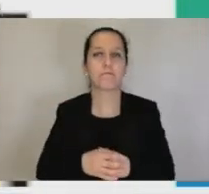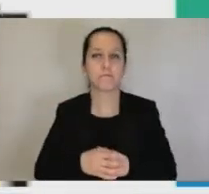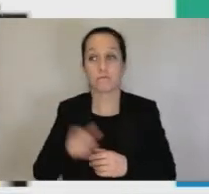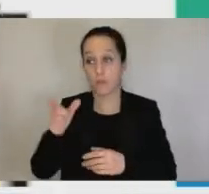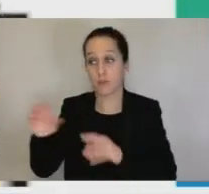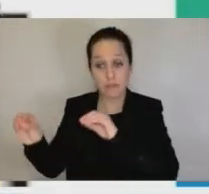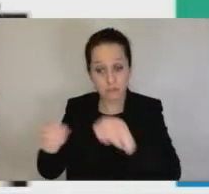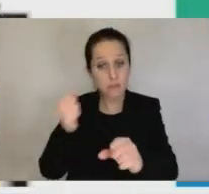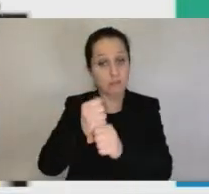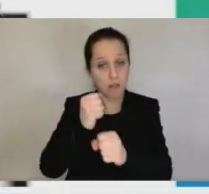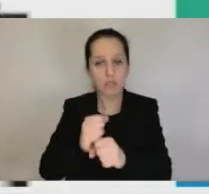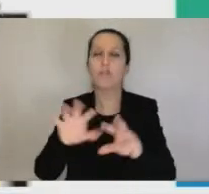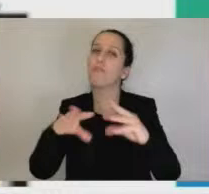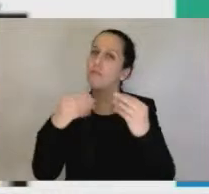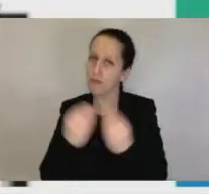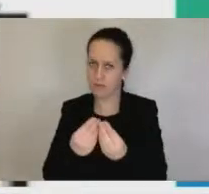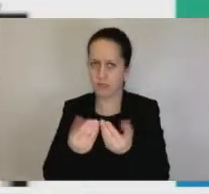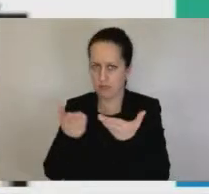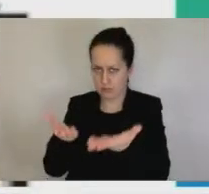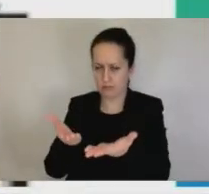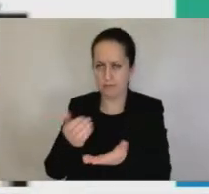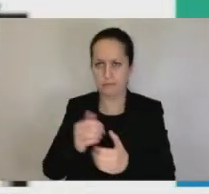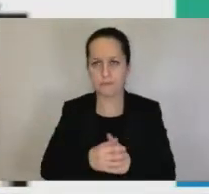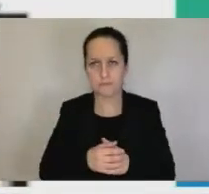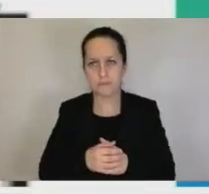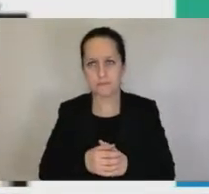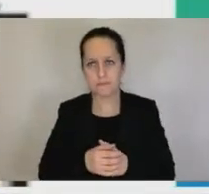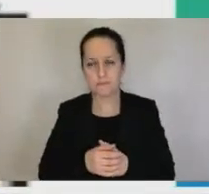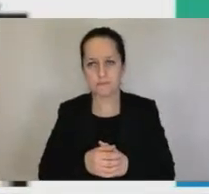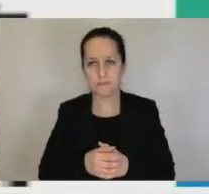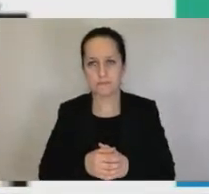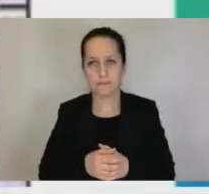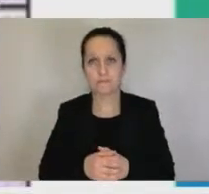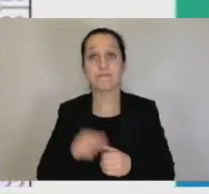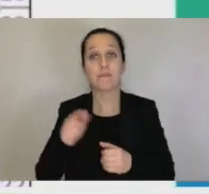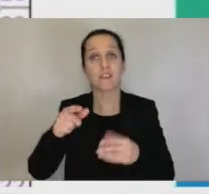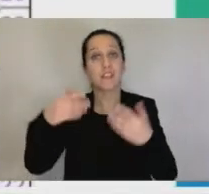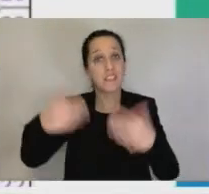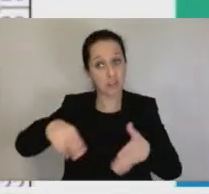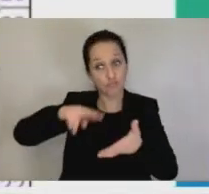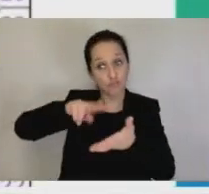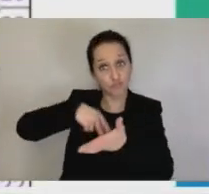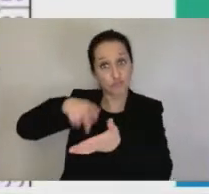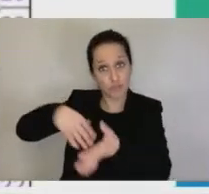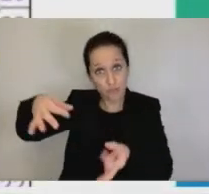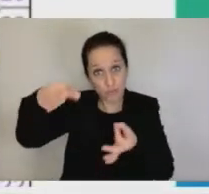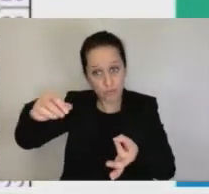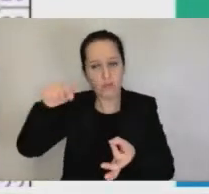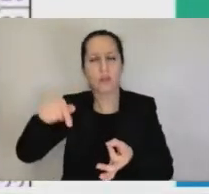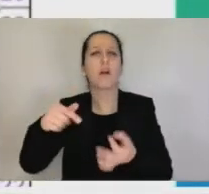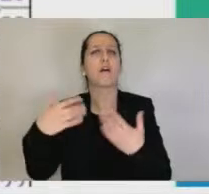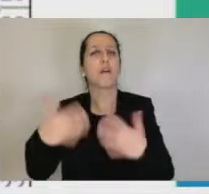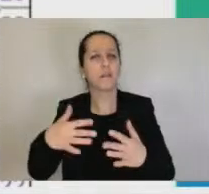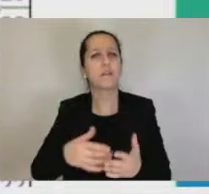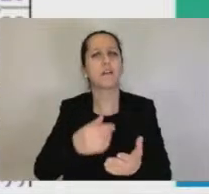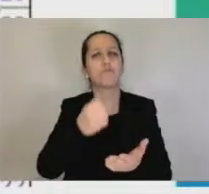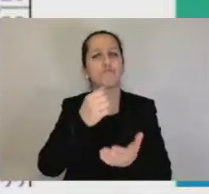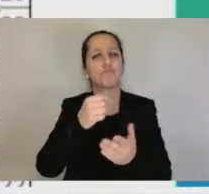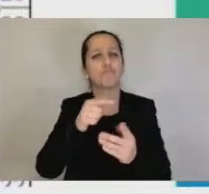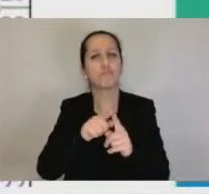it covers migrants and their families, relatives as well. We have been able to recognize more